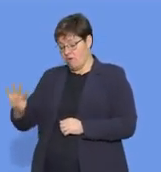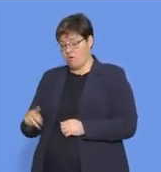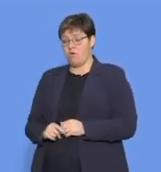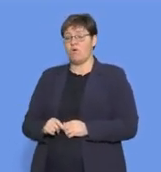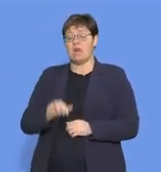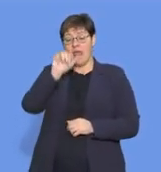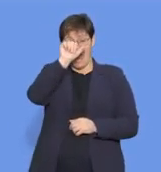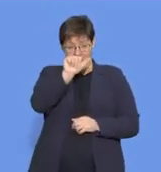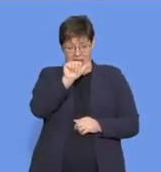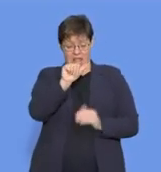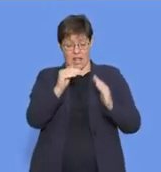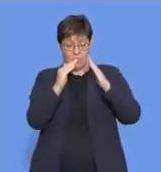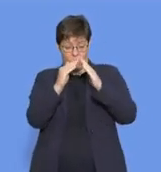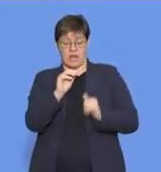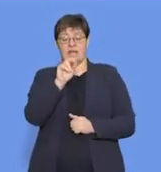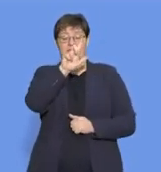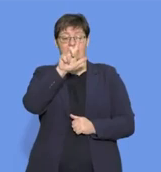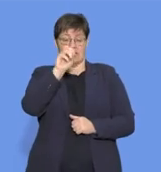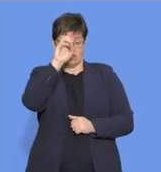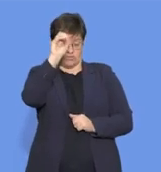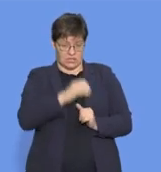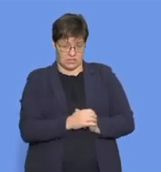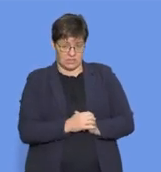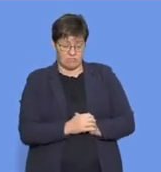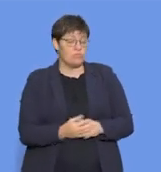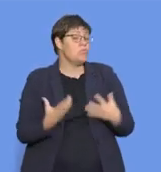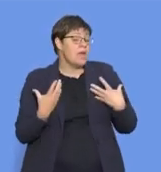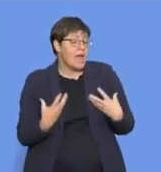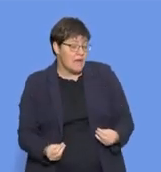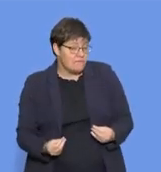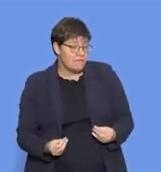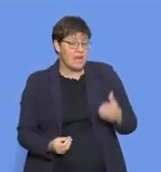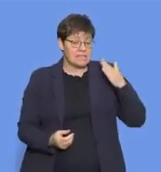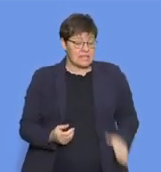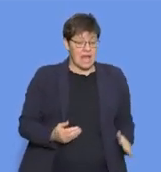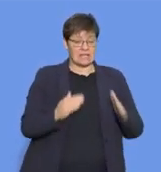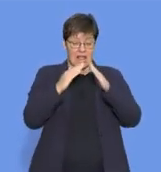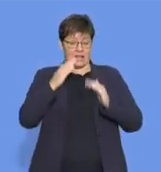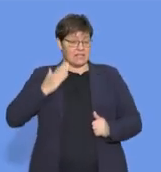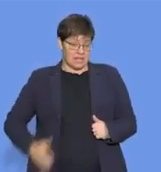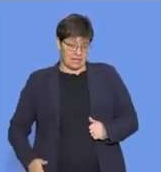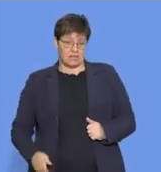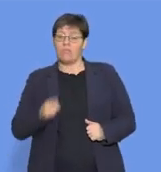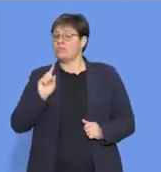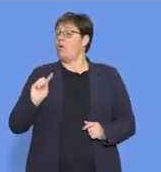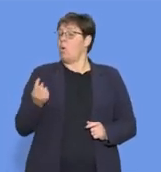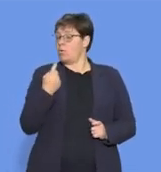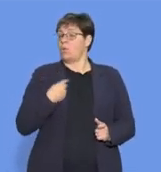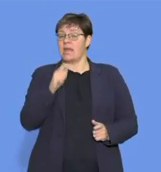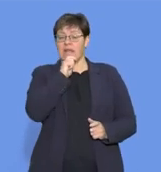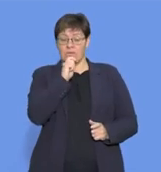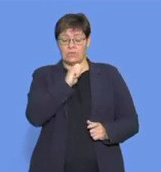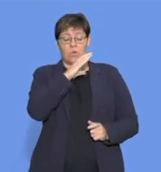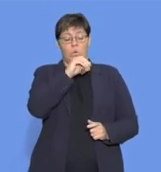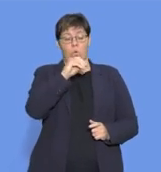to 70. So the first question we always have to ask is, do we have side angle side? Because that's the only way we